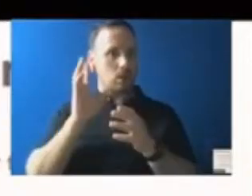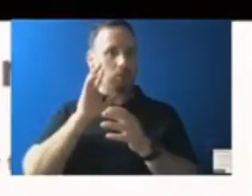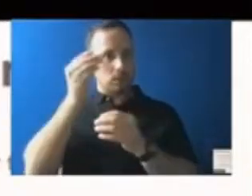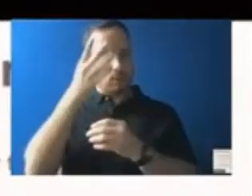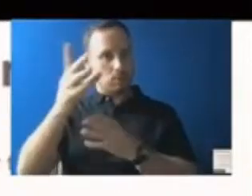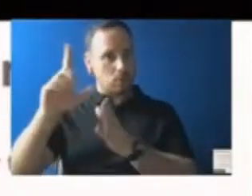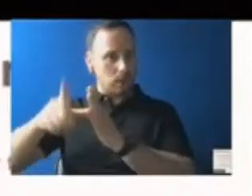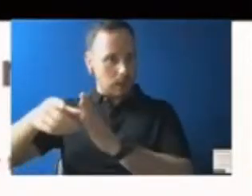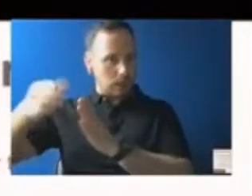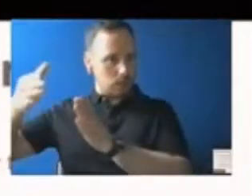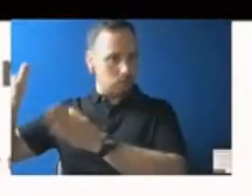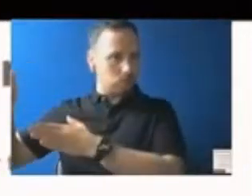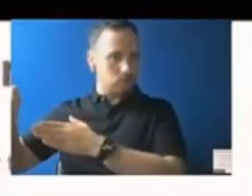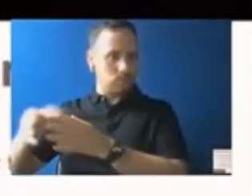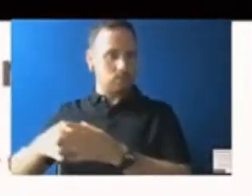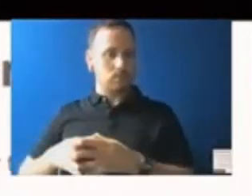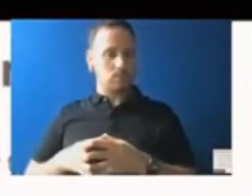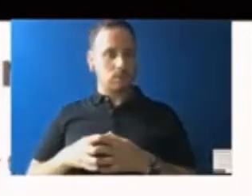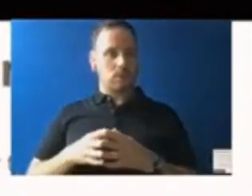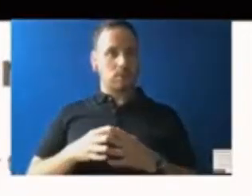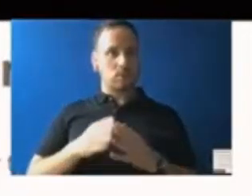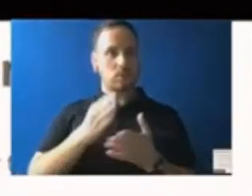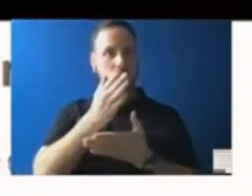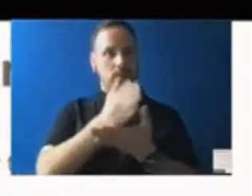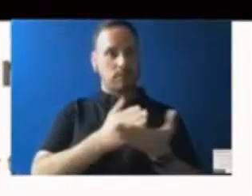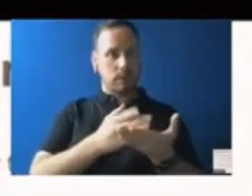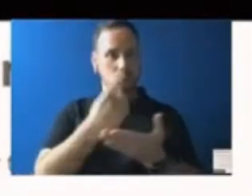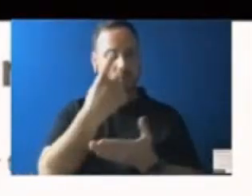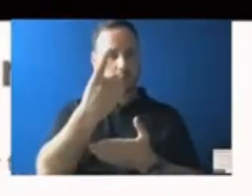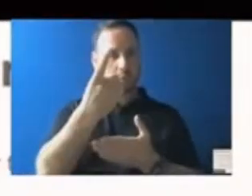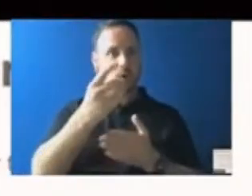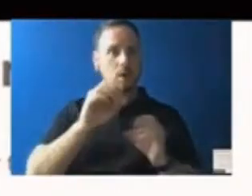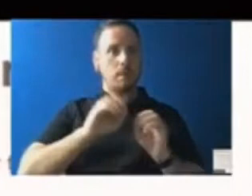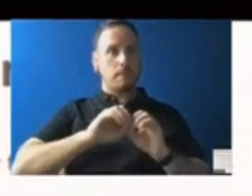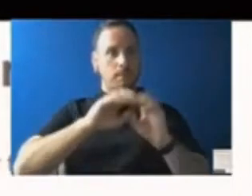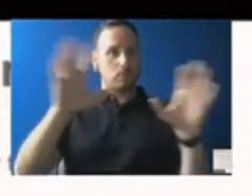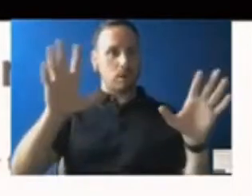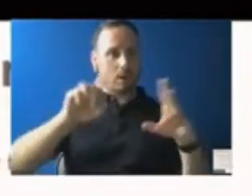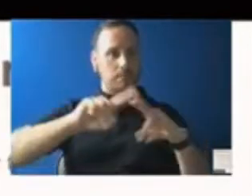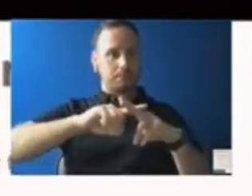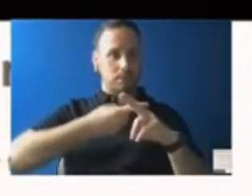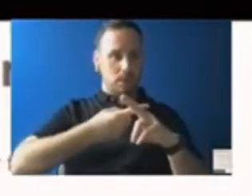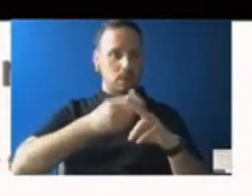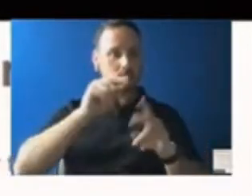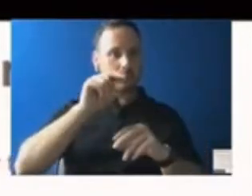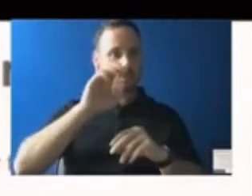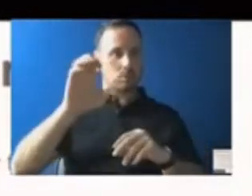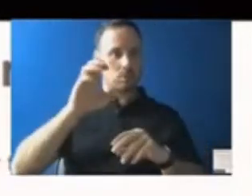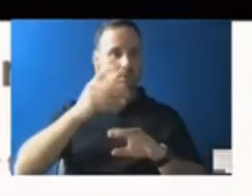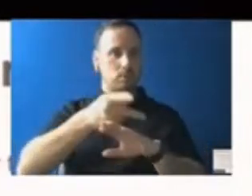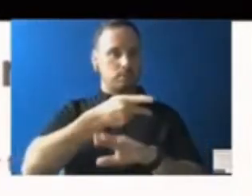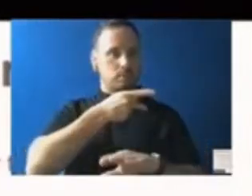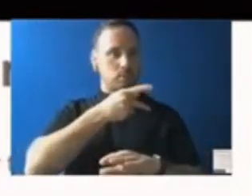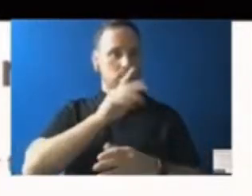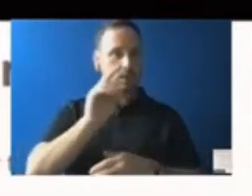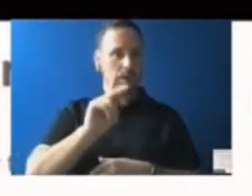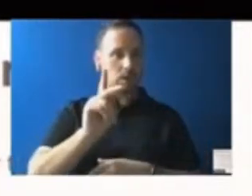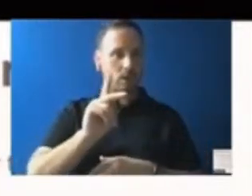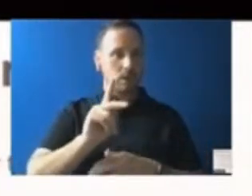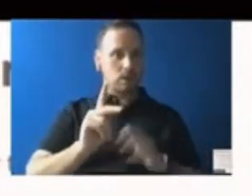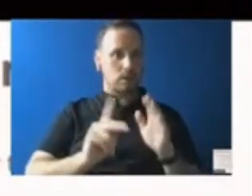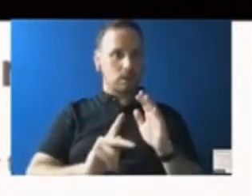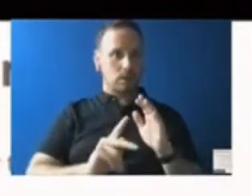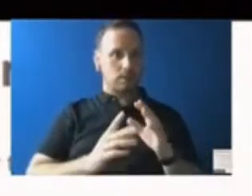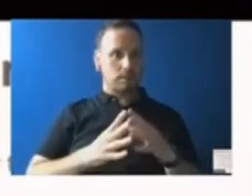first. So in phase one, we have our Bright Beginnings in our North Carolina pre-K. Subsequent phases